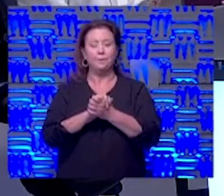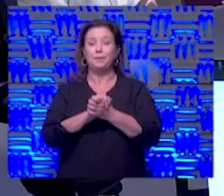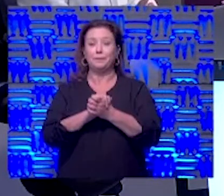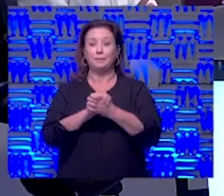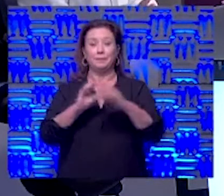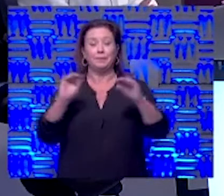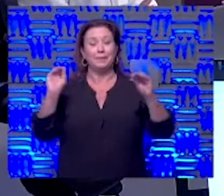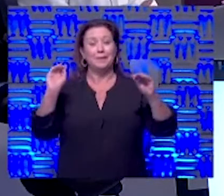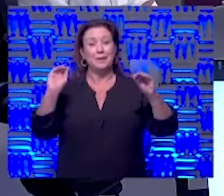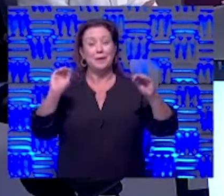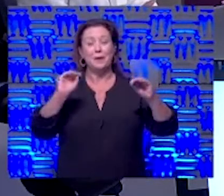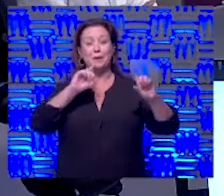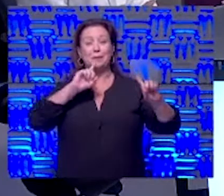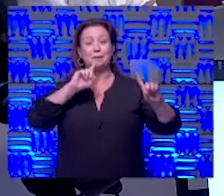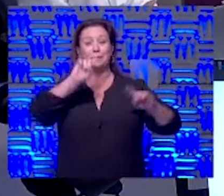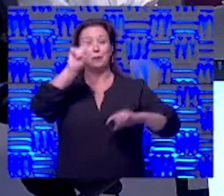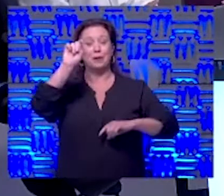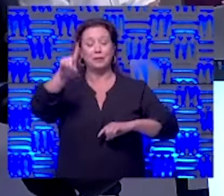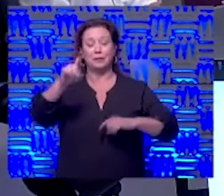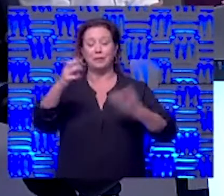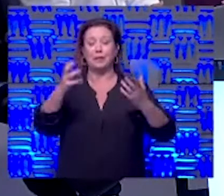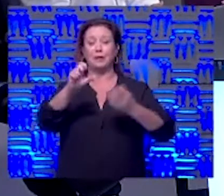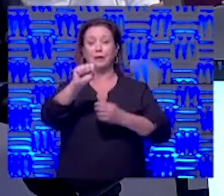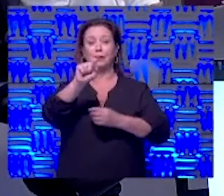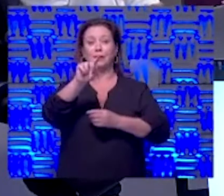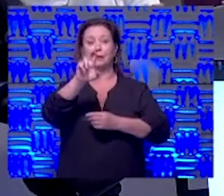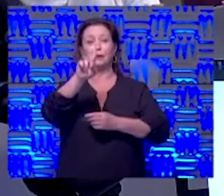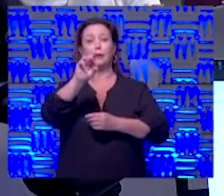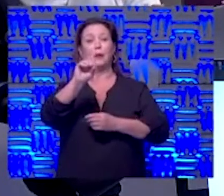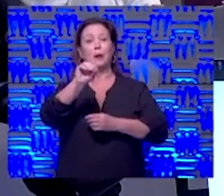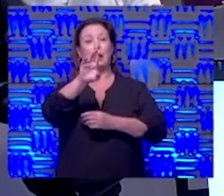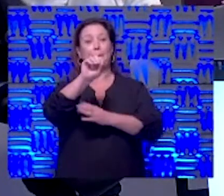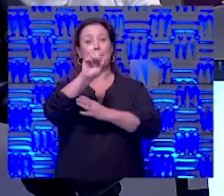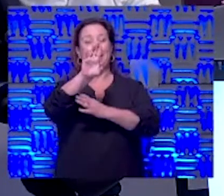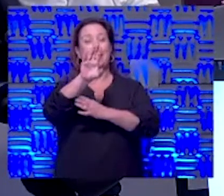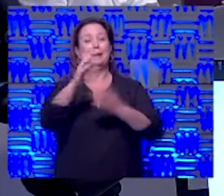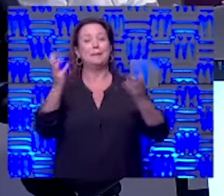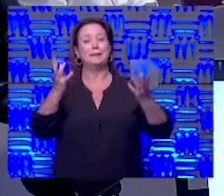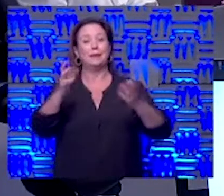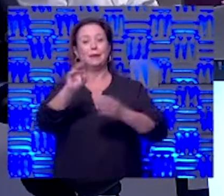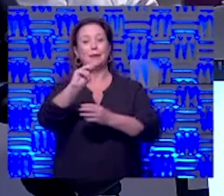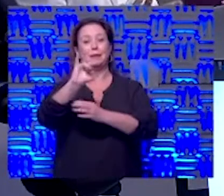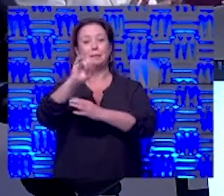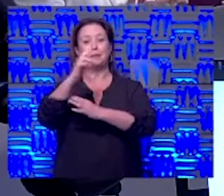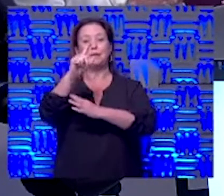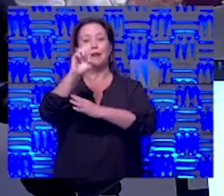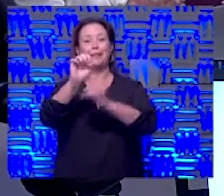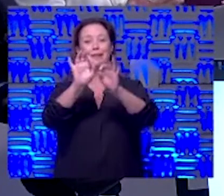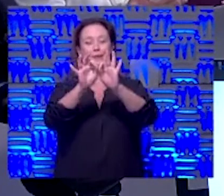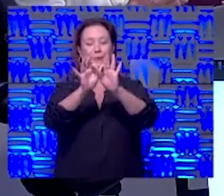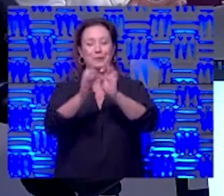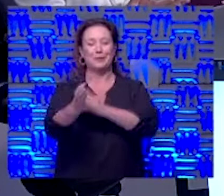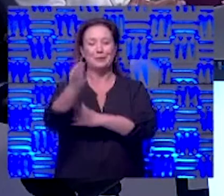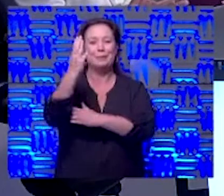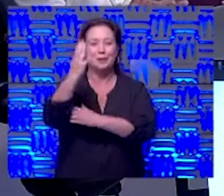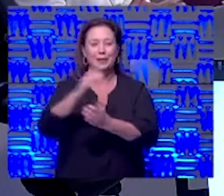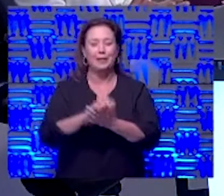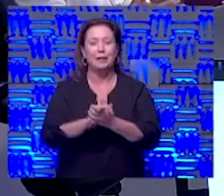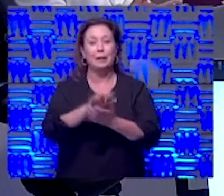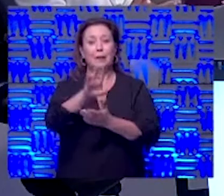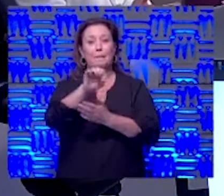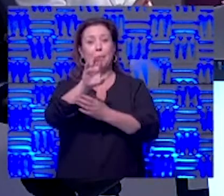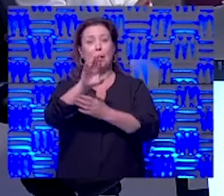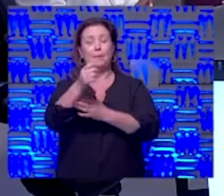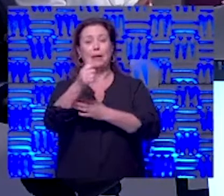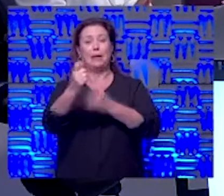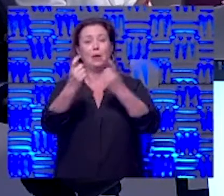Well, here to help us in studio is the voice of Bob Hallinan, and Michelle, of course, is signing for us this morning. Bob, do we